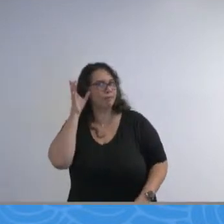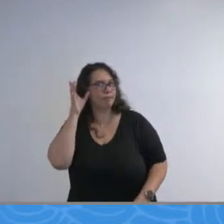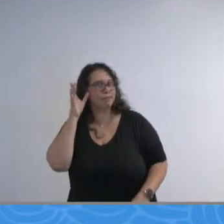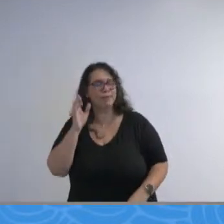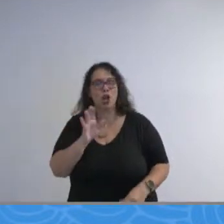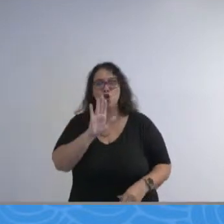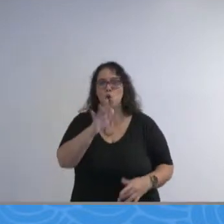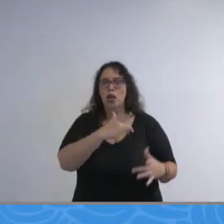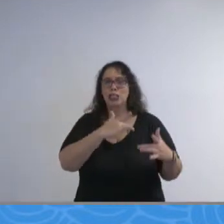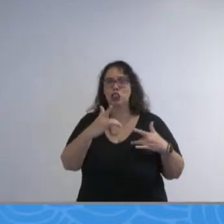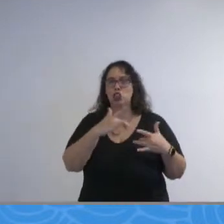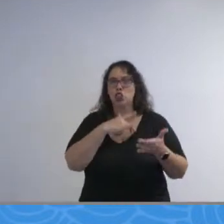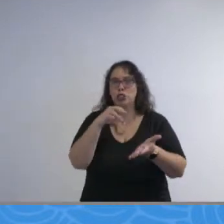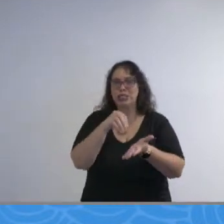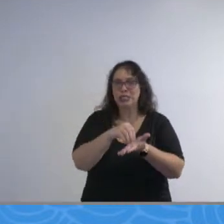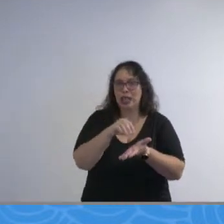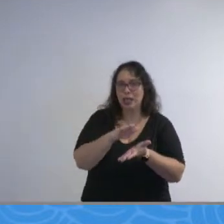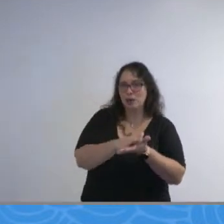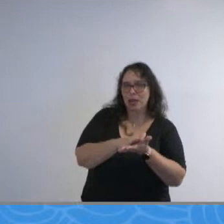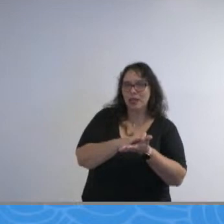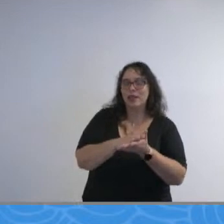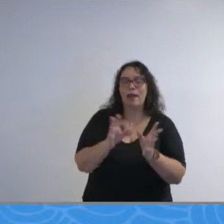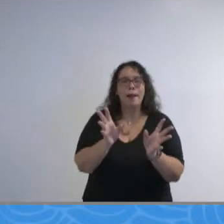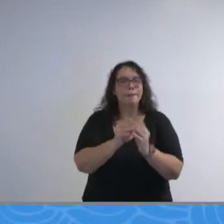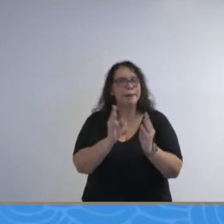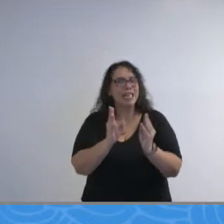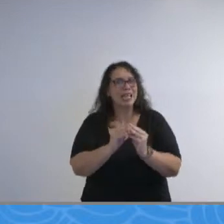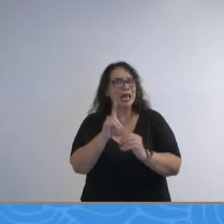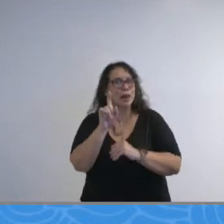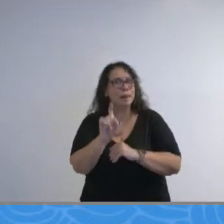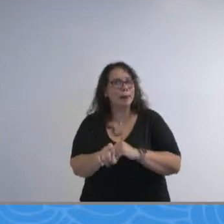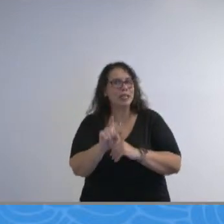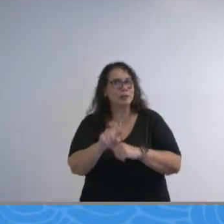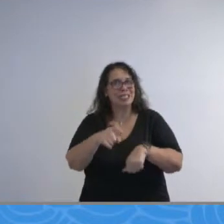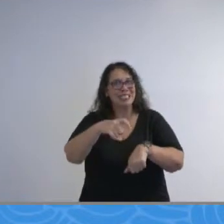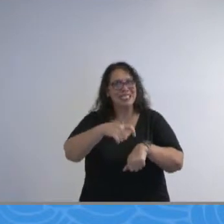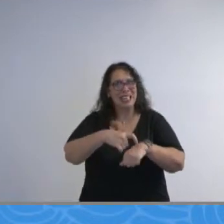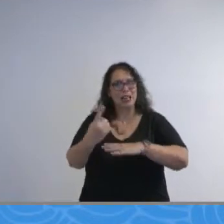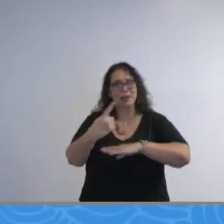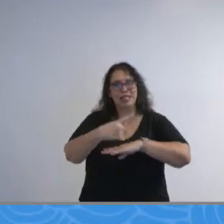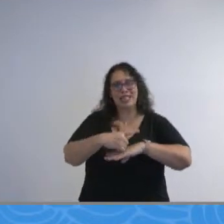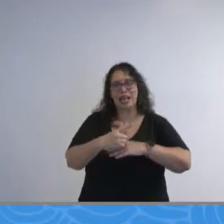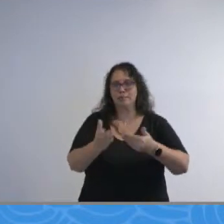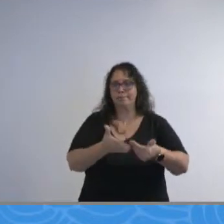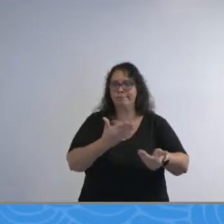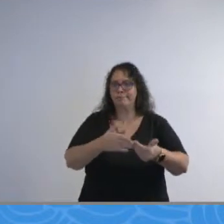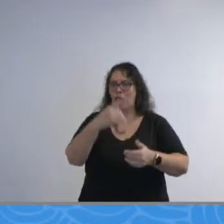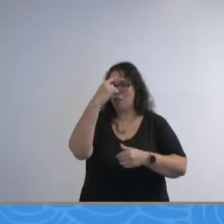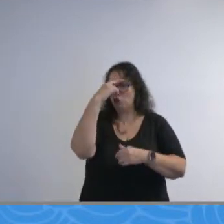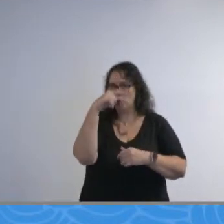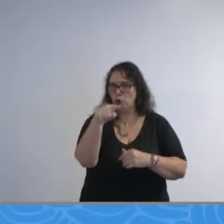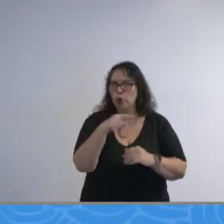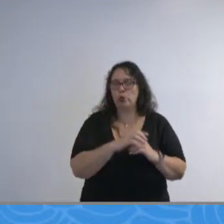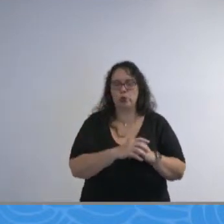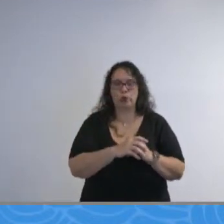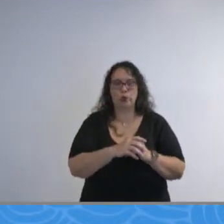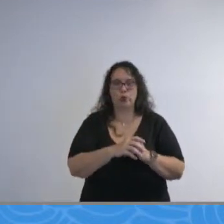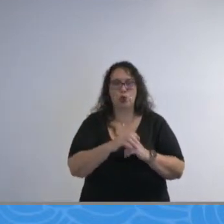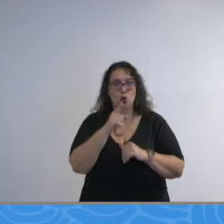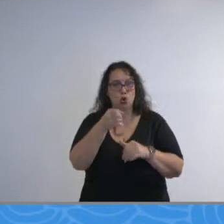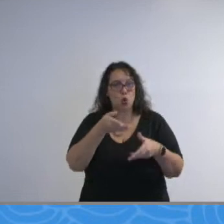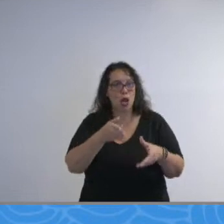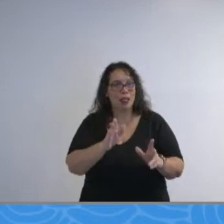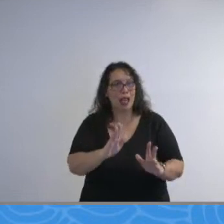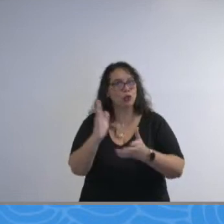concerns documented. The meeting must be held at a time and date that's convenient for you. And you are allowed to